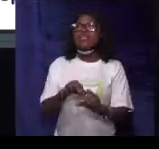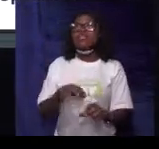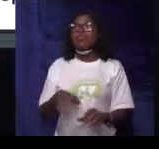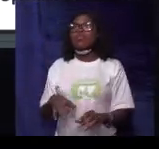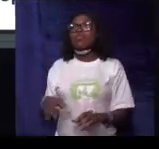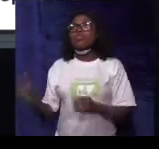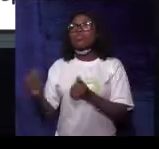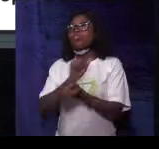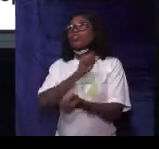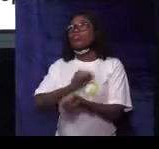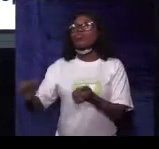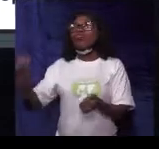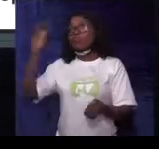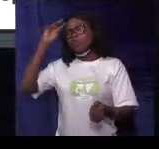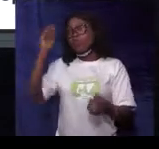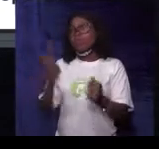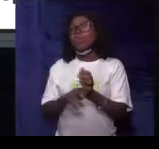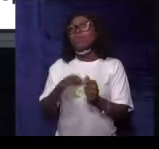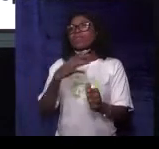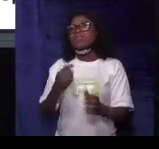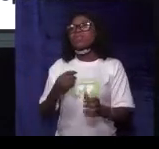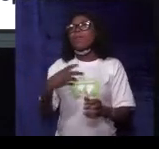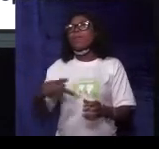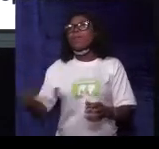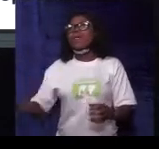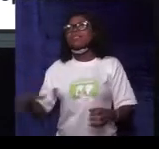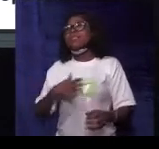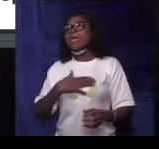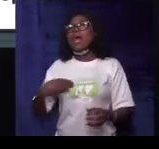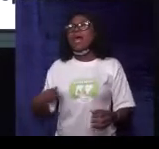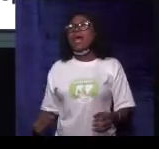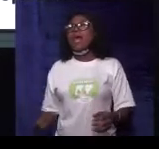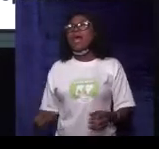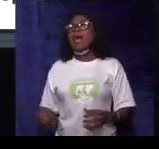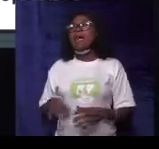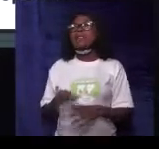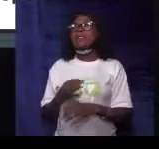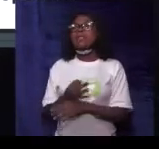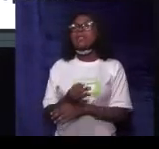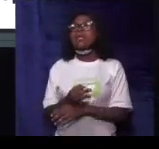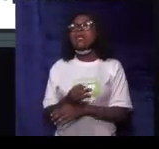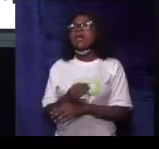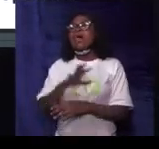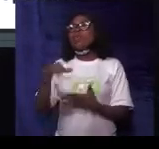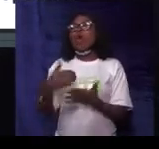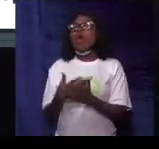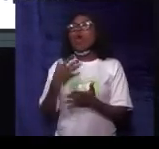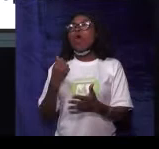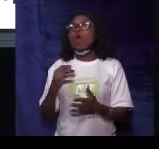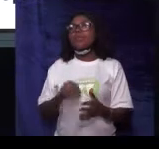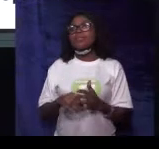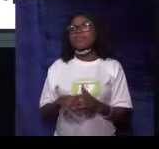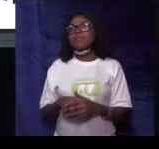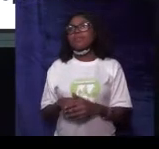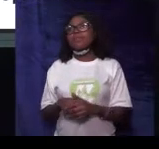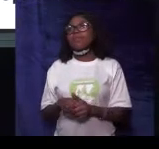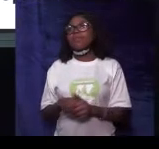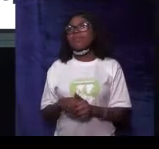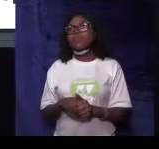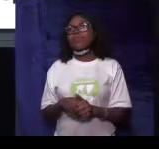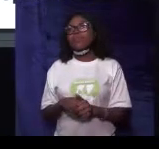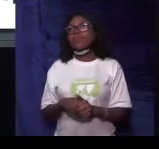and infrastructures. Then, what's the correct answer? The answer is destroy government properties